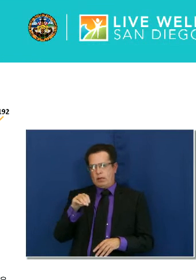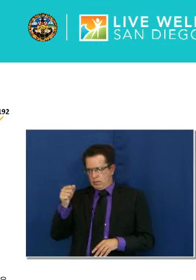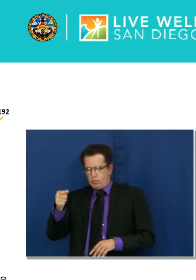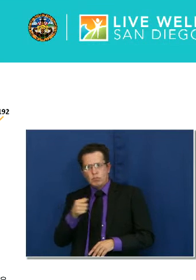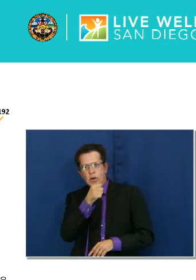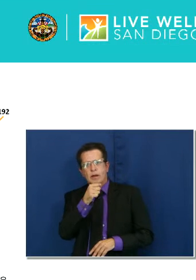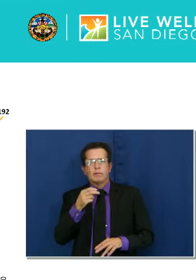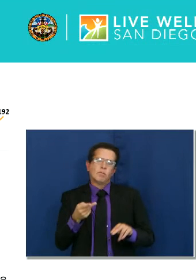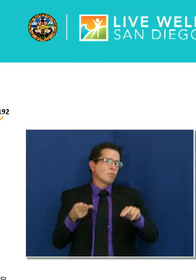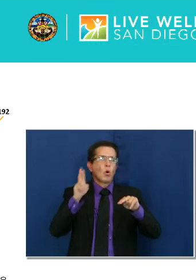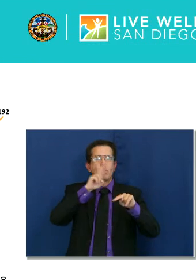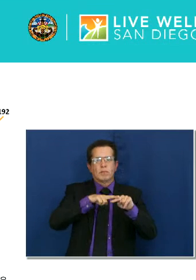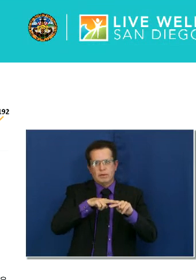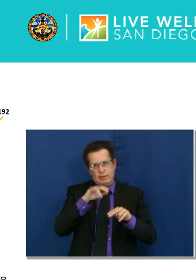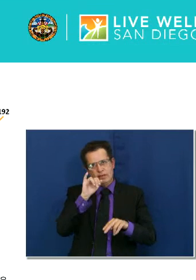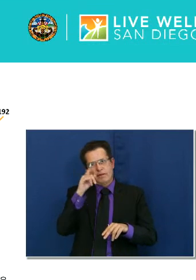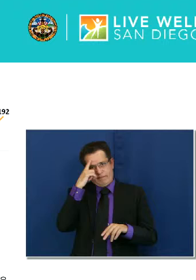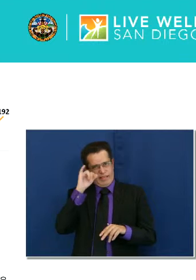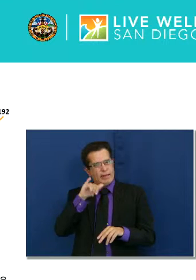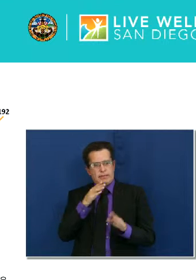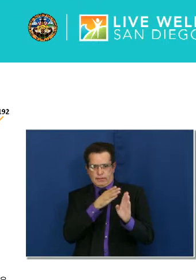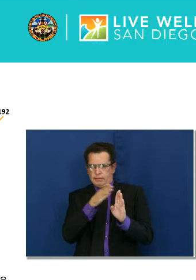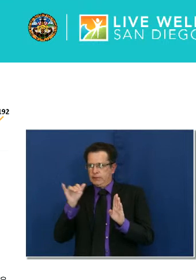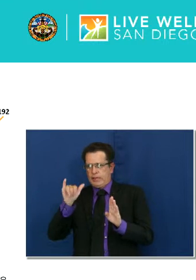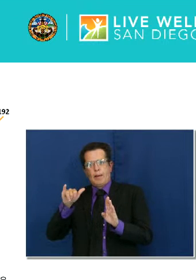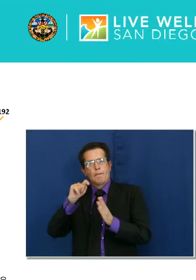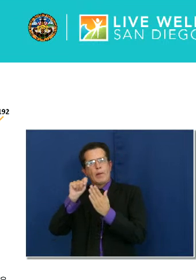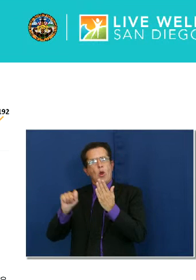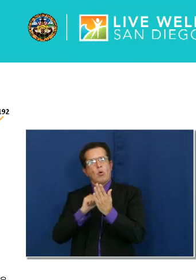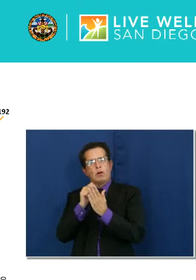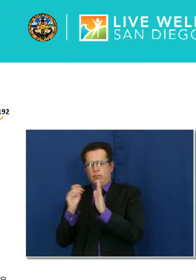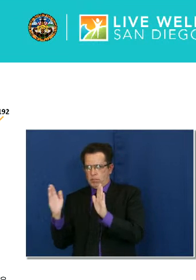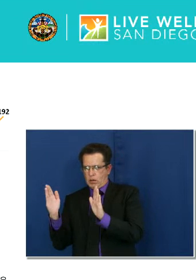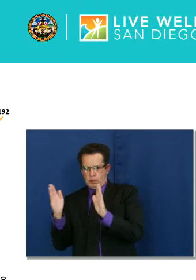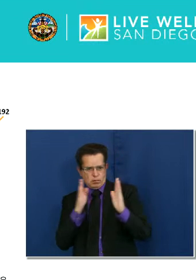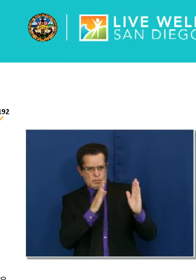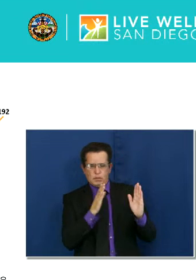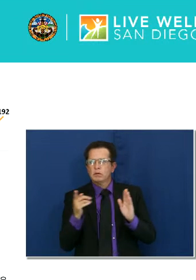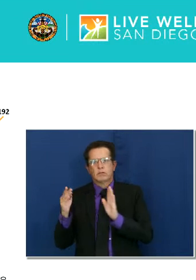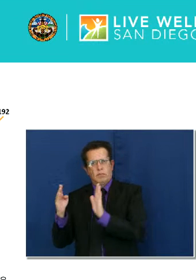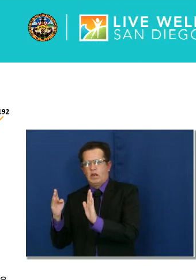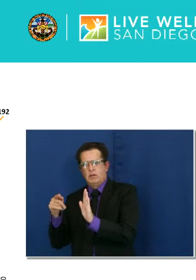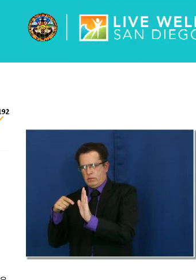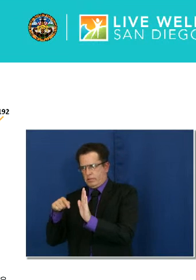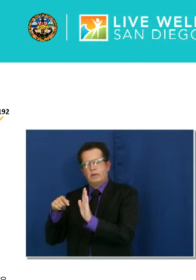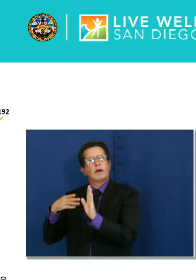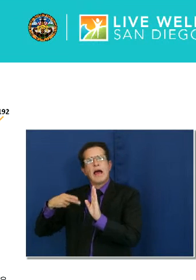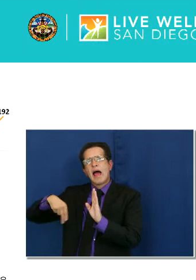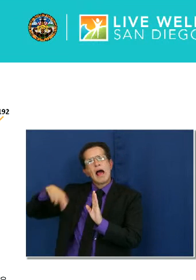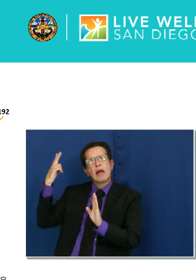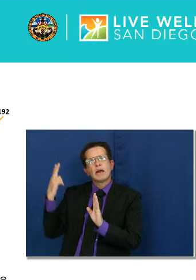ICU admissions for the same period. If we look at the 14-day period from November